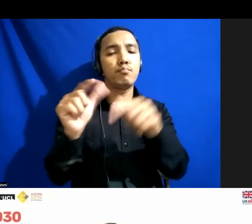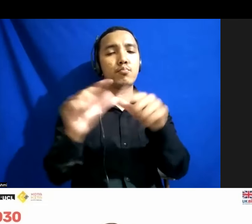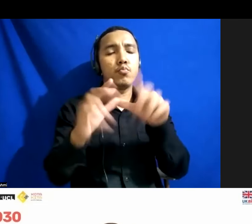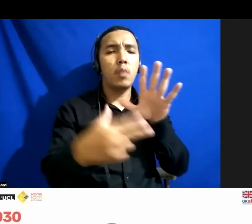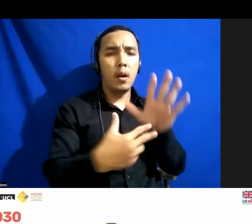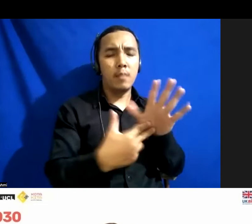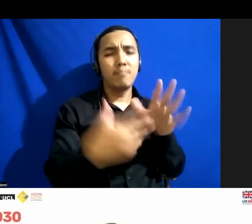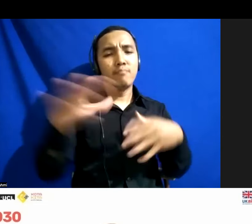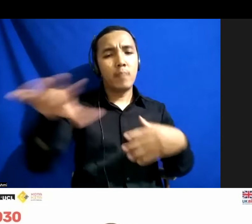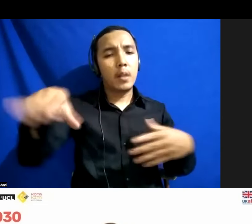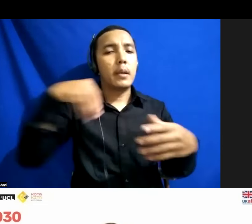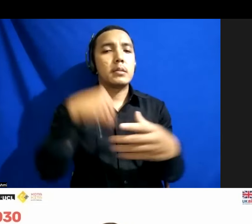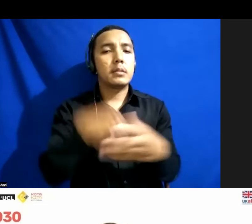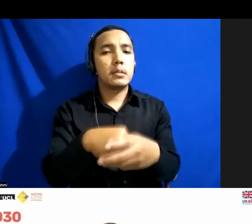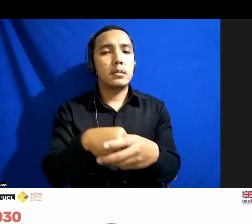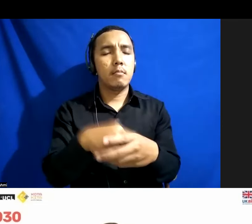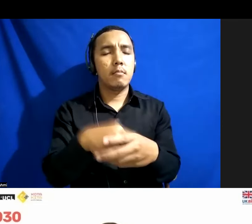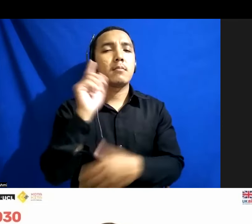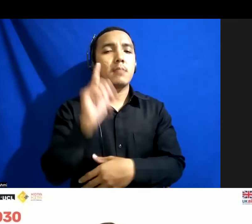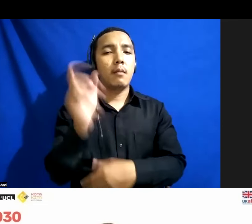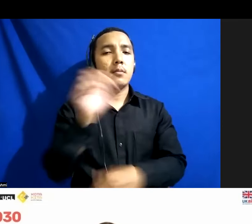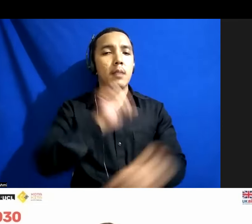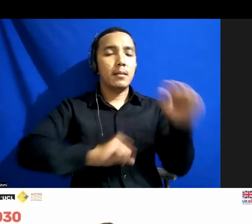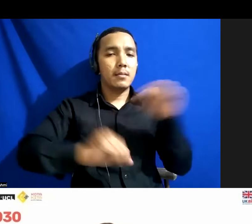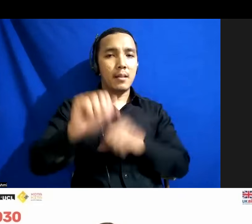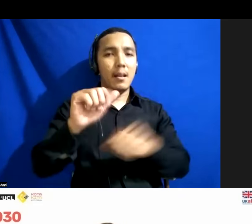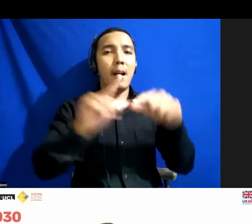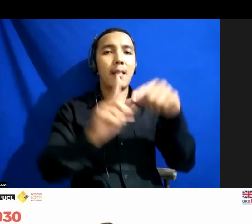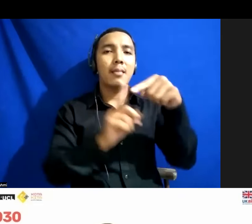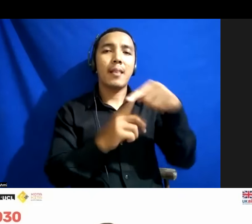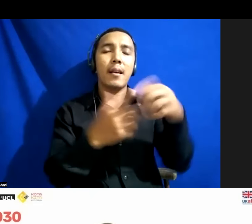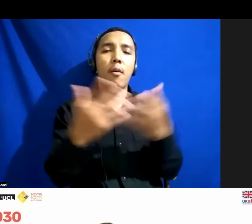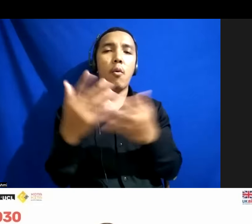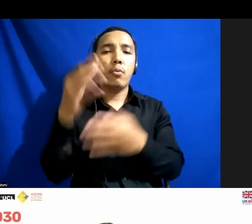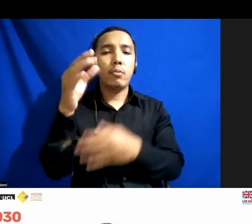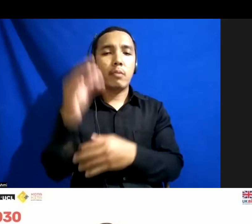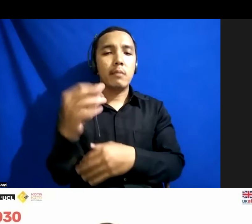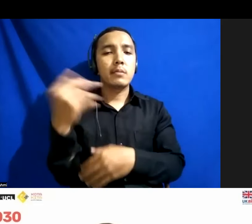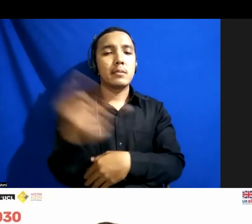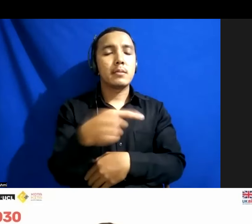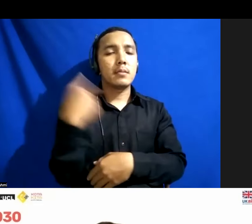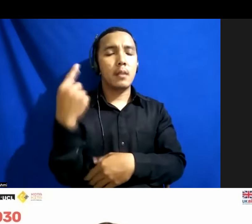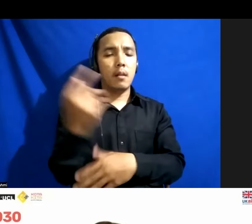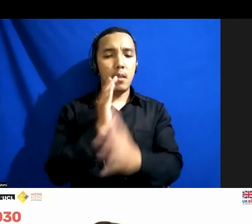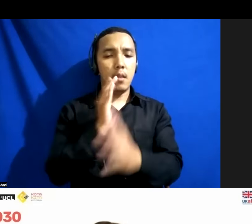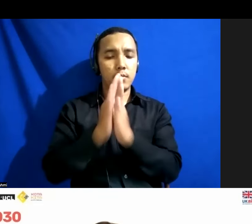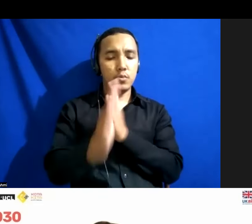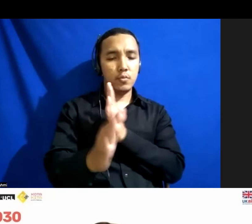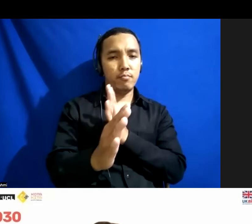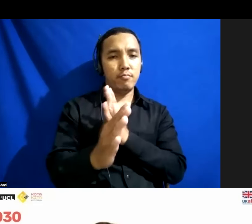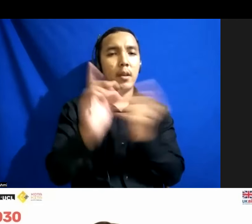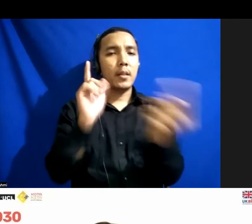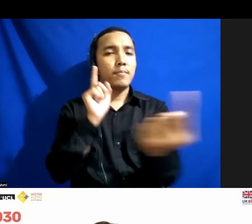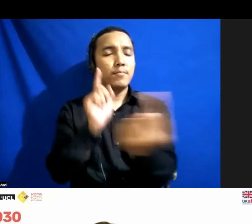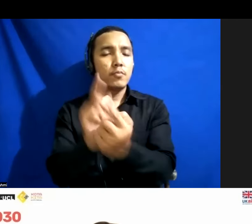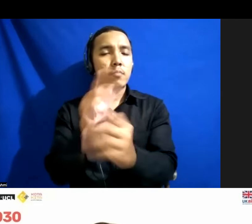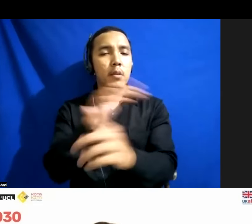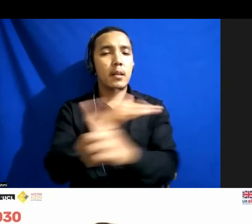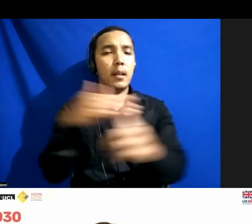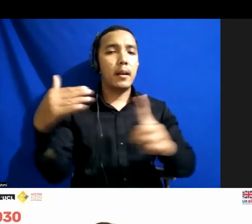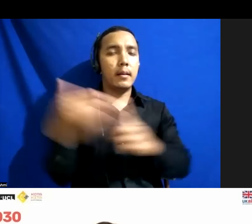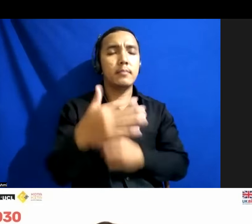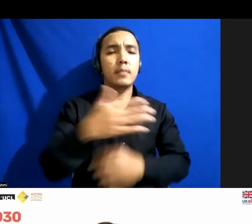involved and engaged in the activities facilitated by Kaki Kota and Kota Kita. And I myself